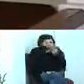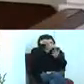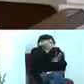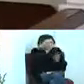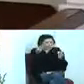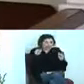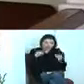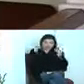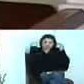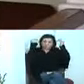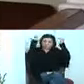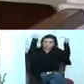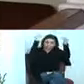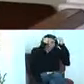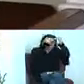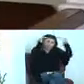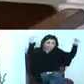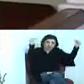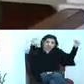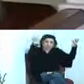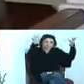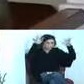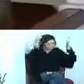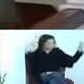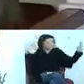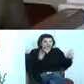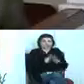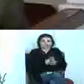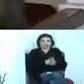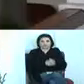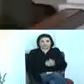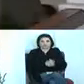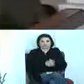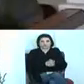level. That's it.